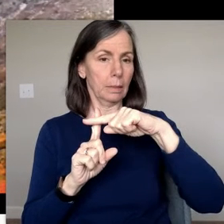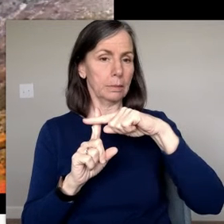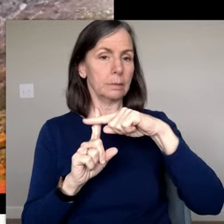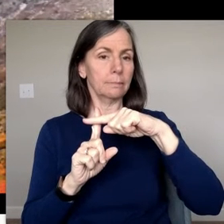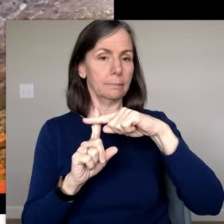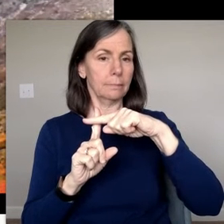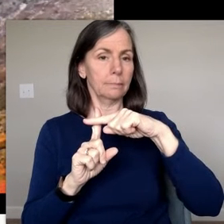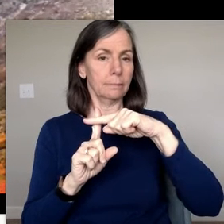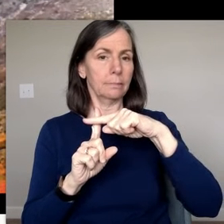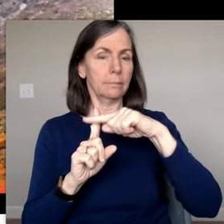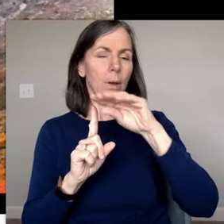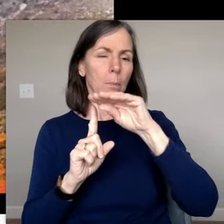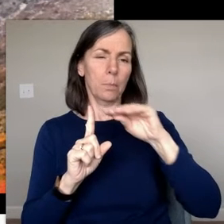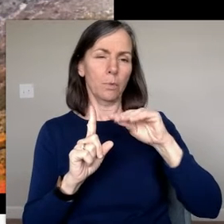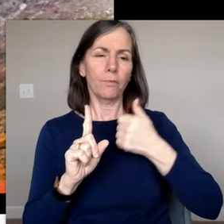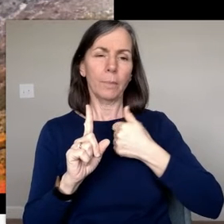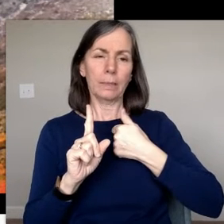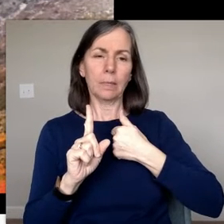I'm going to move